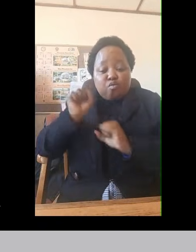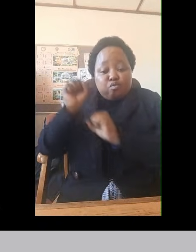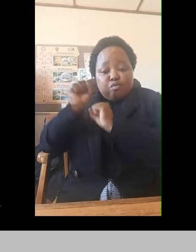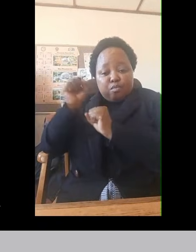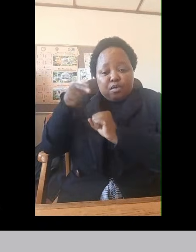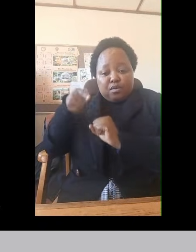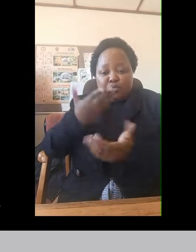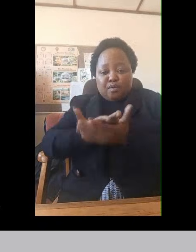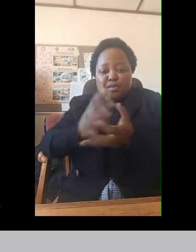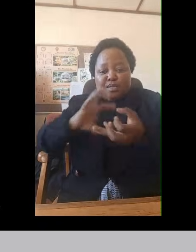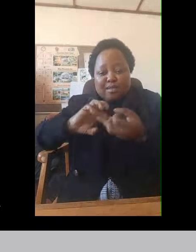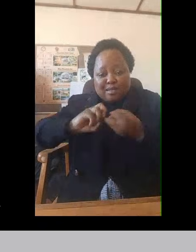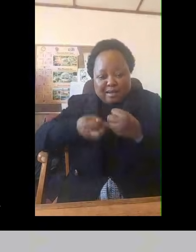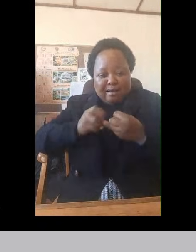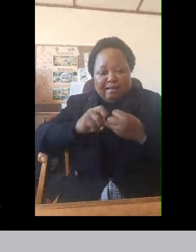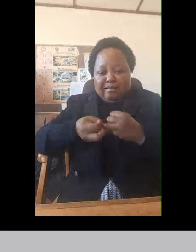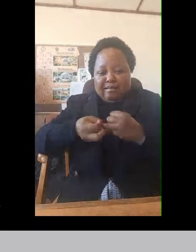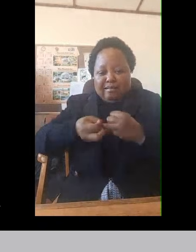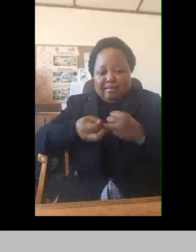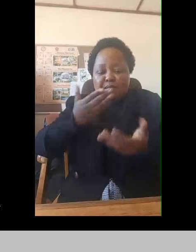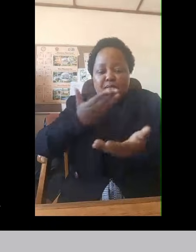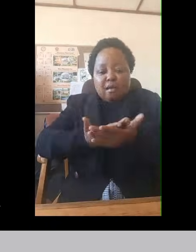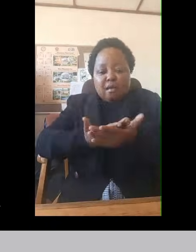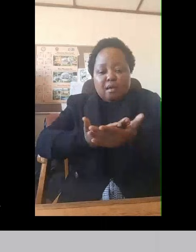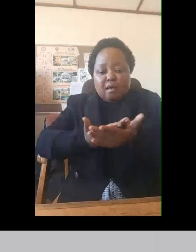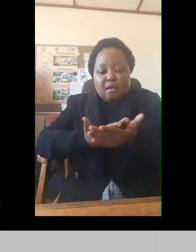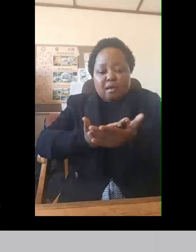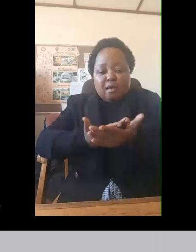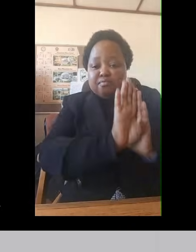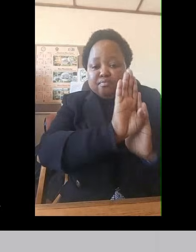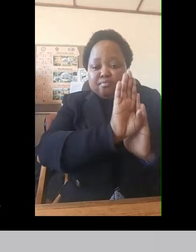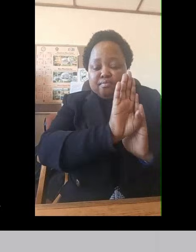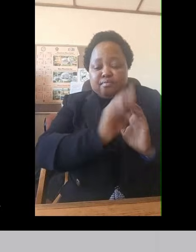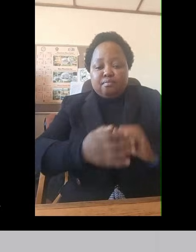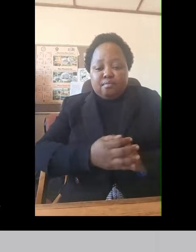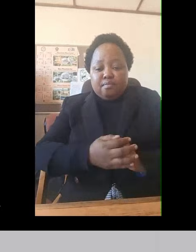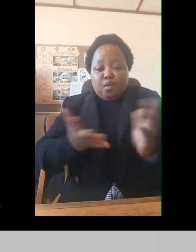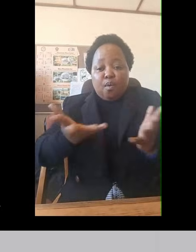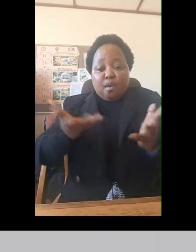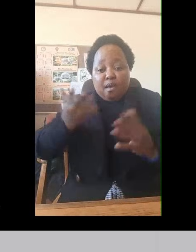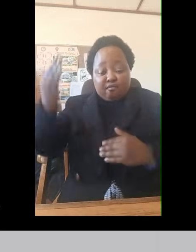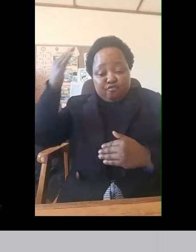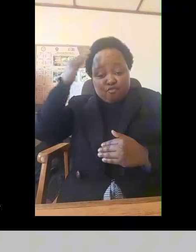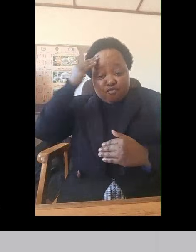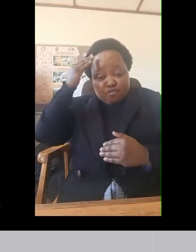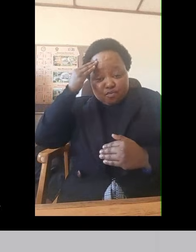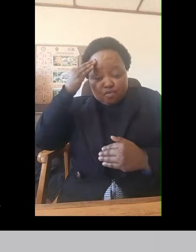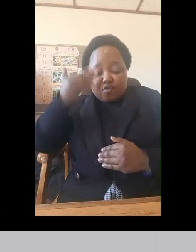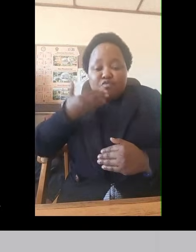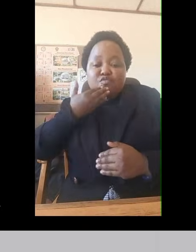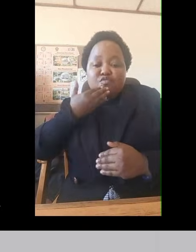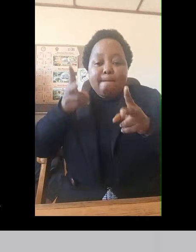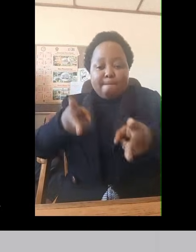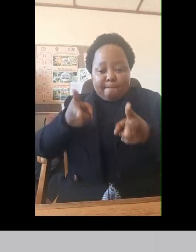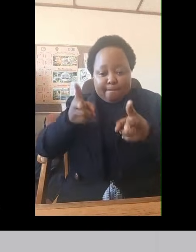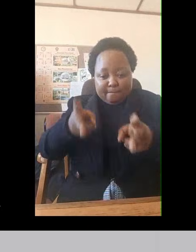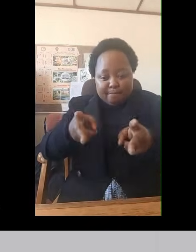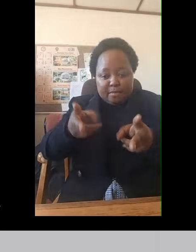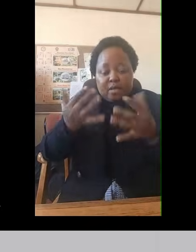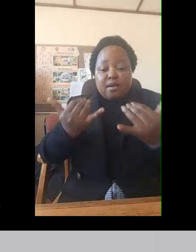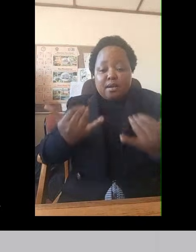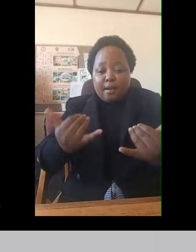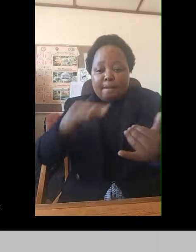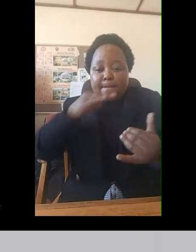forth to improve the knowledge of our people and thereof